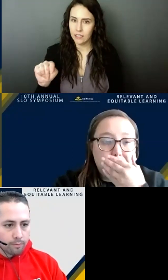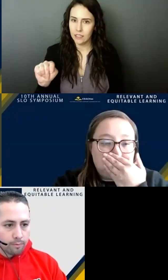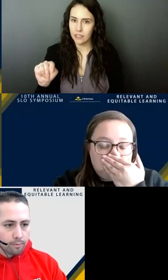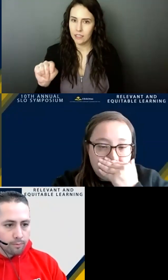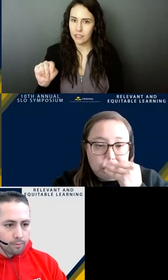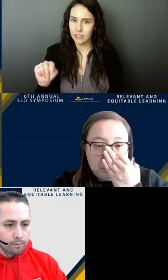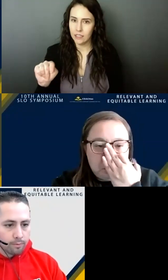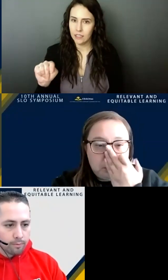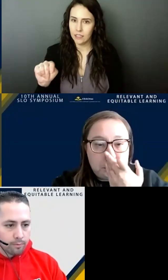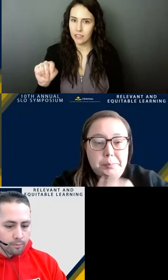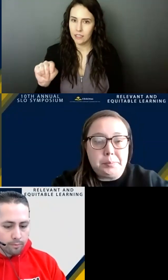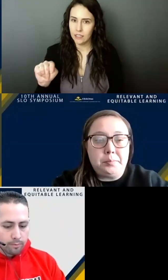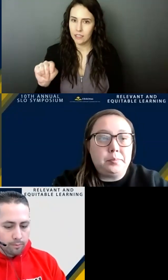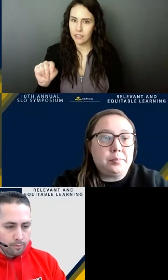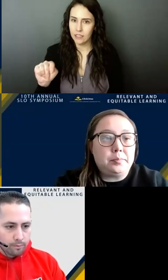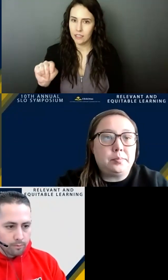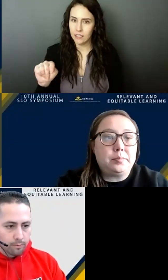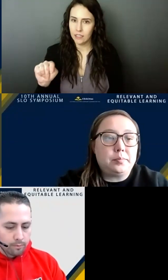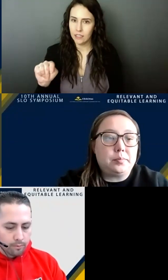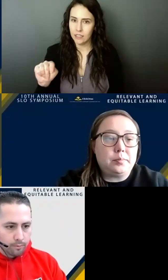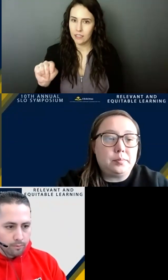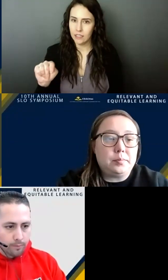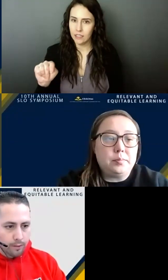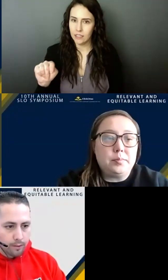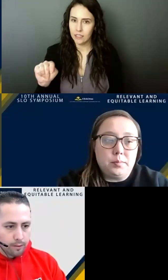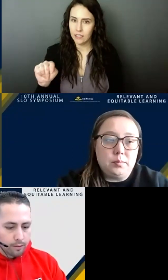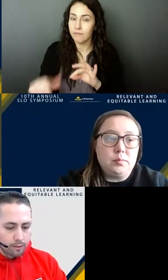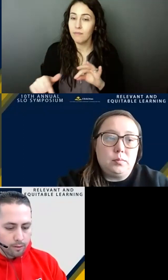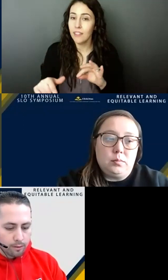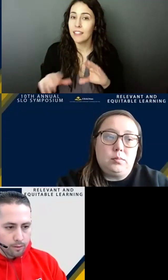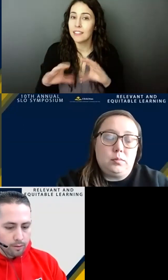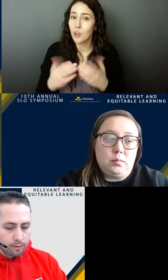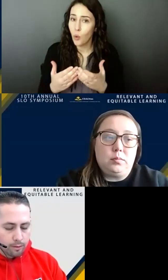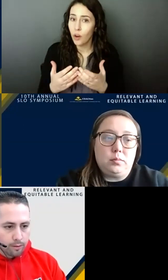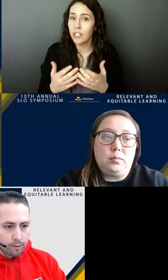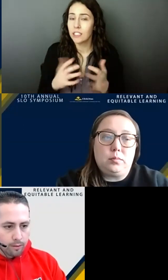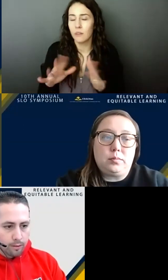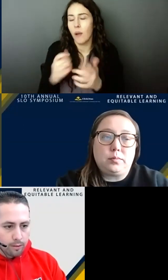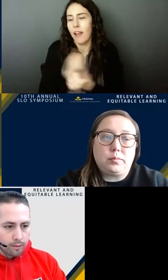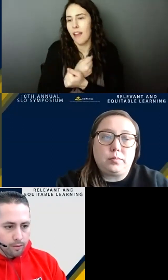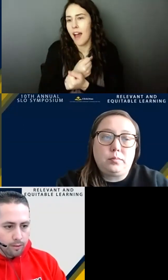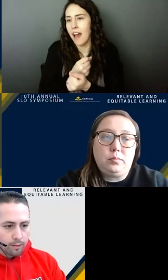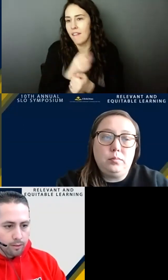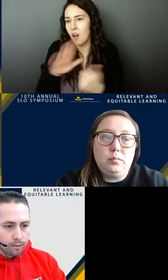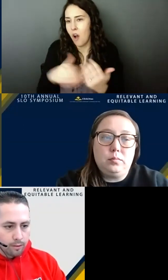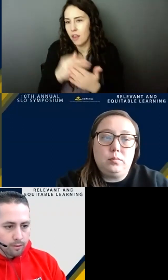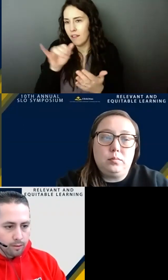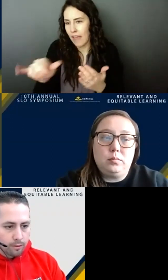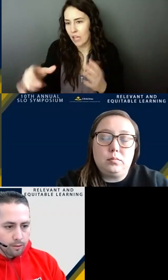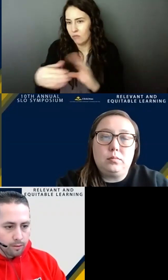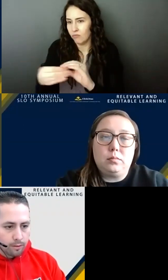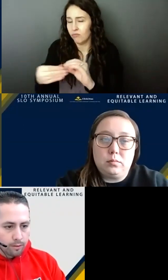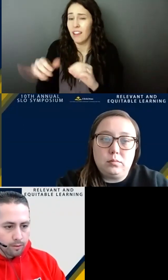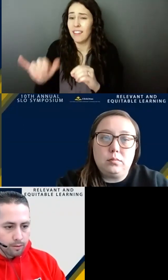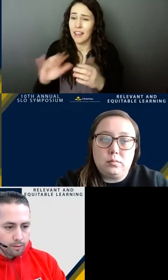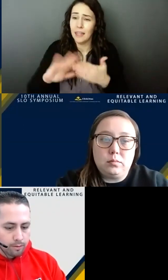this activity, this assignment, and how it connects to their overall learning and the program and so forth. I really just love all of that, and the community that can really form, I